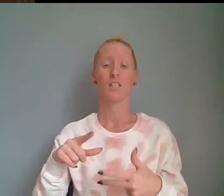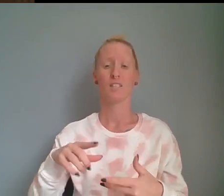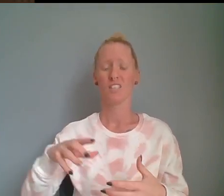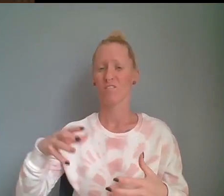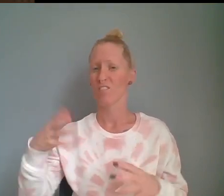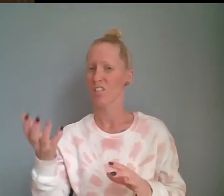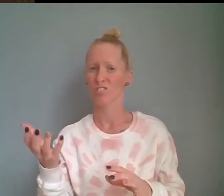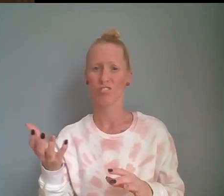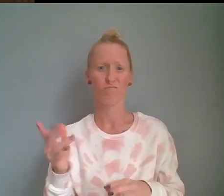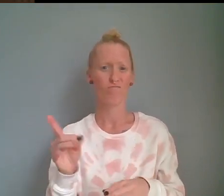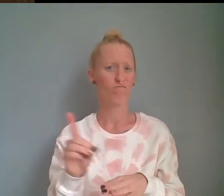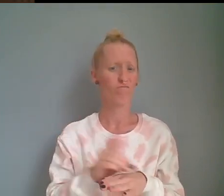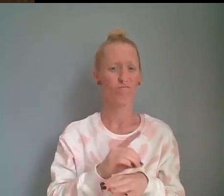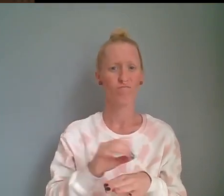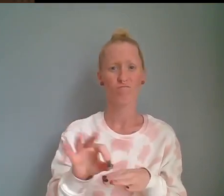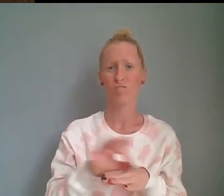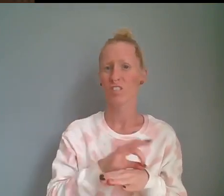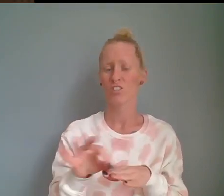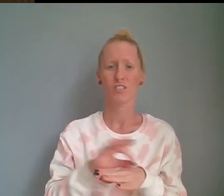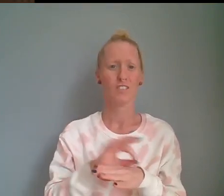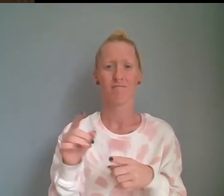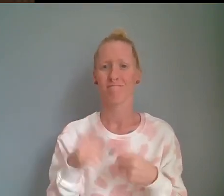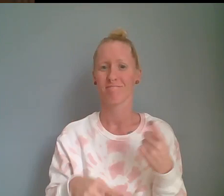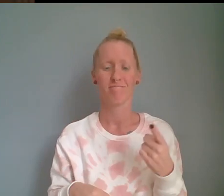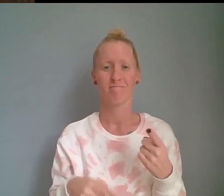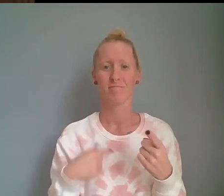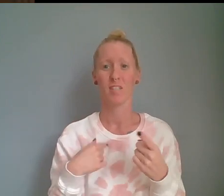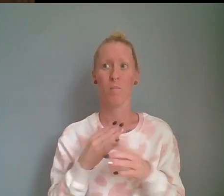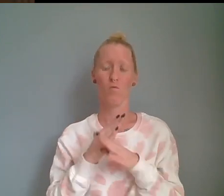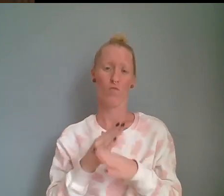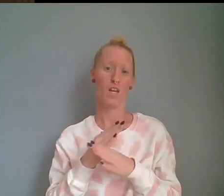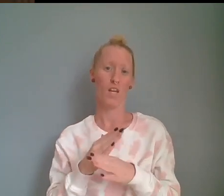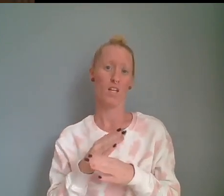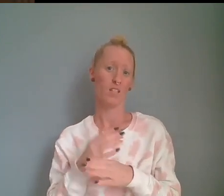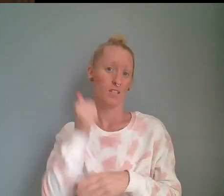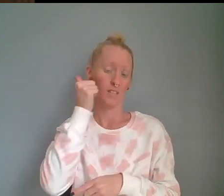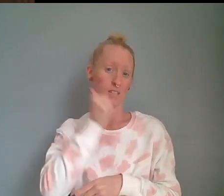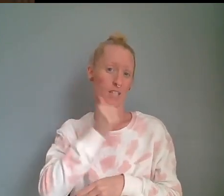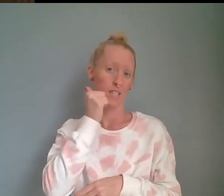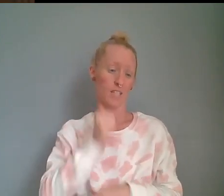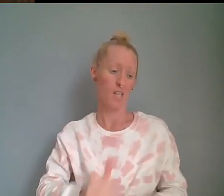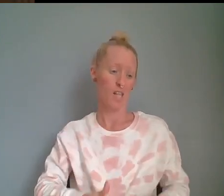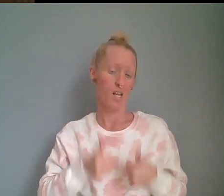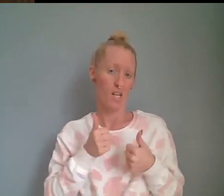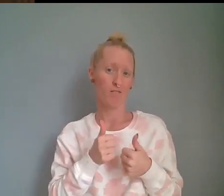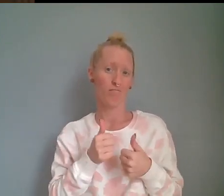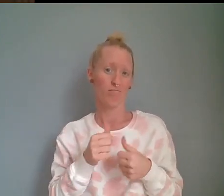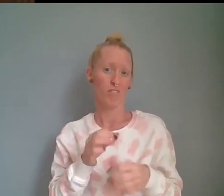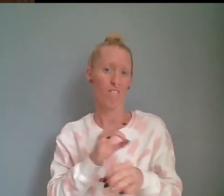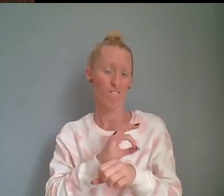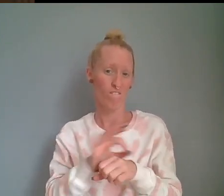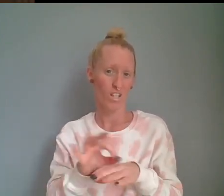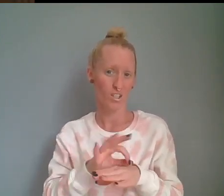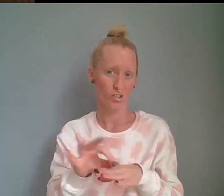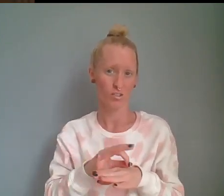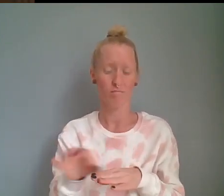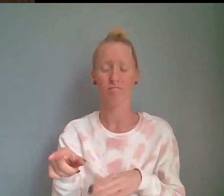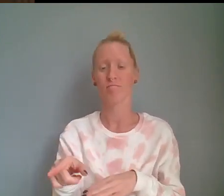set of behaviors prevents the person from functioning in daily life, then it might be labeled